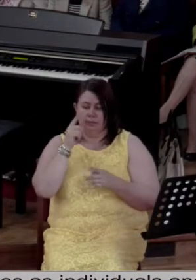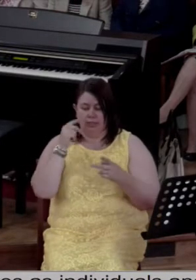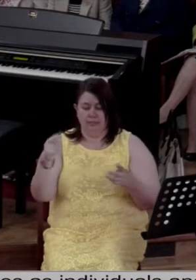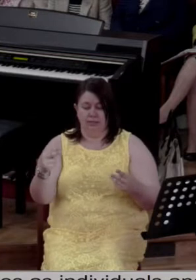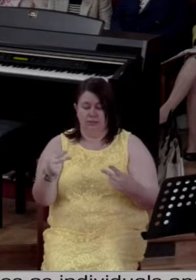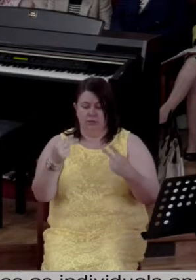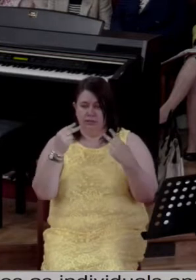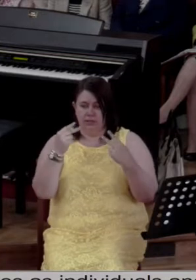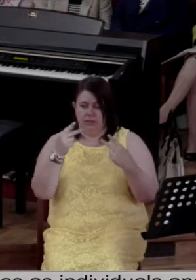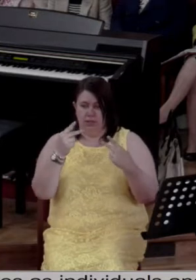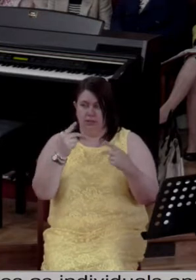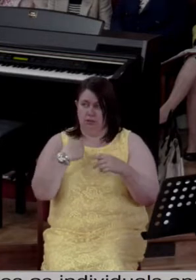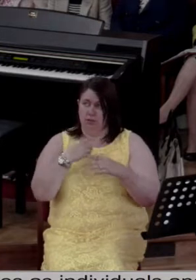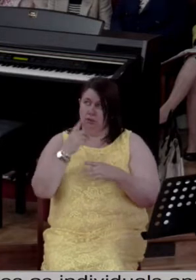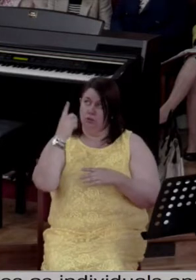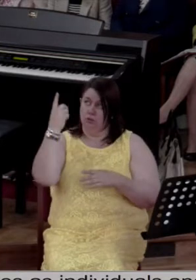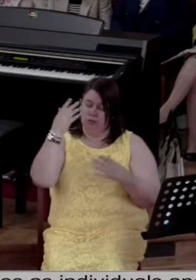through us.